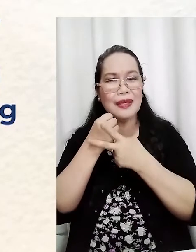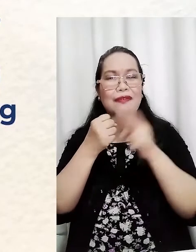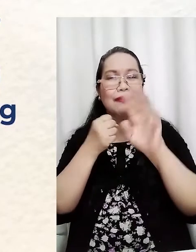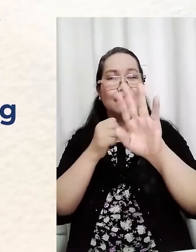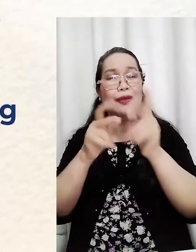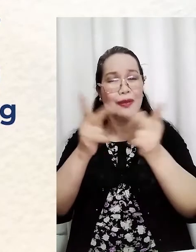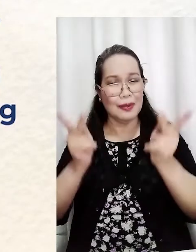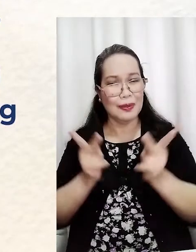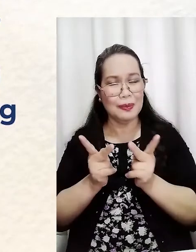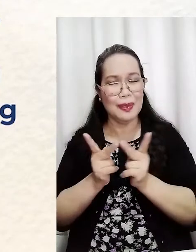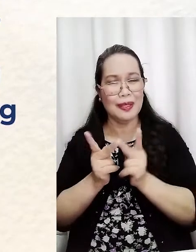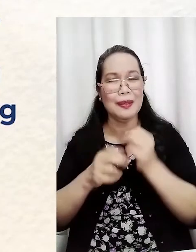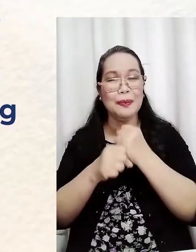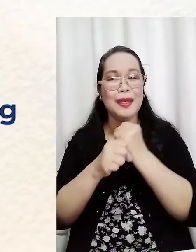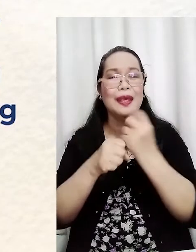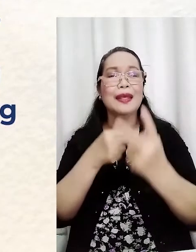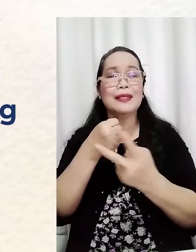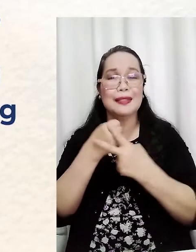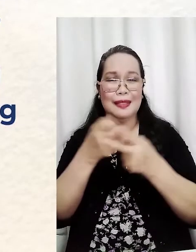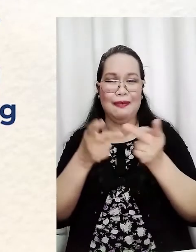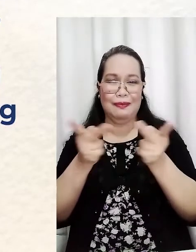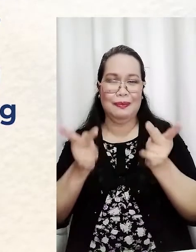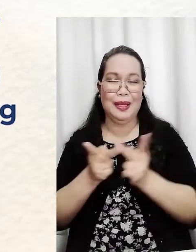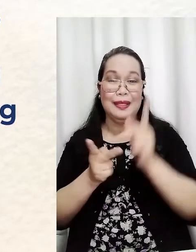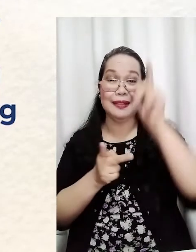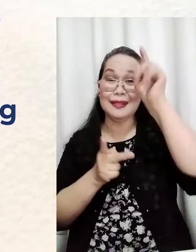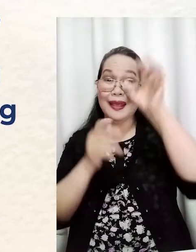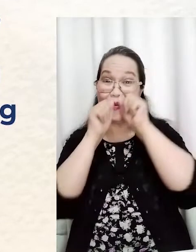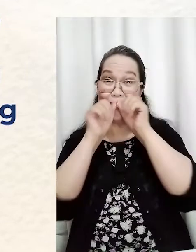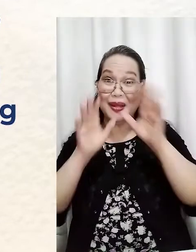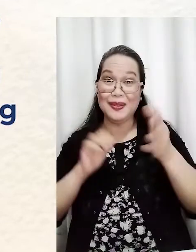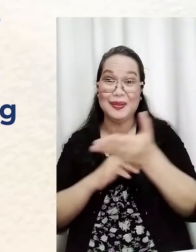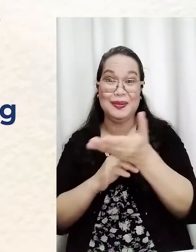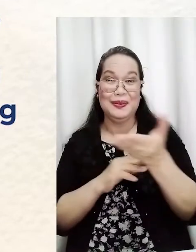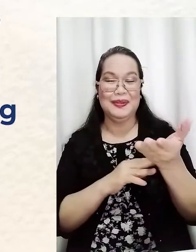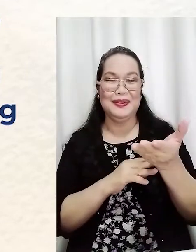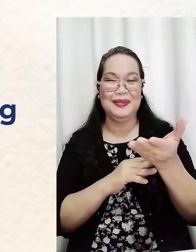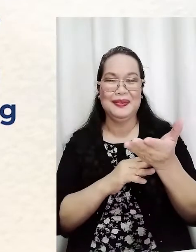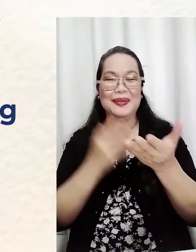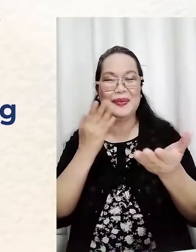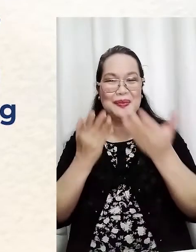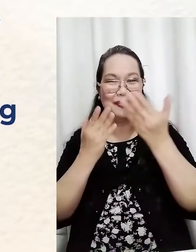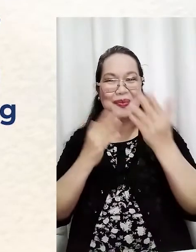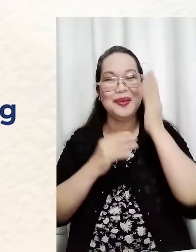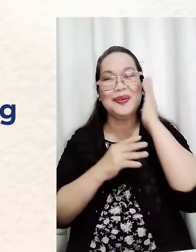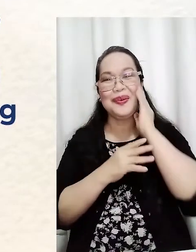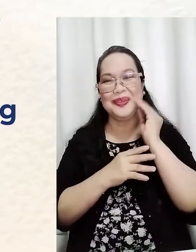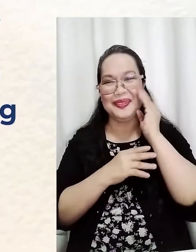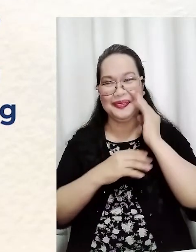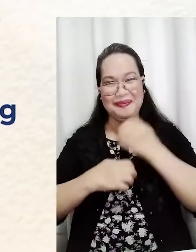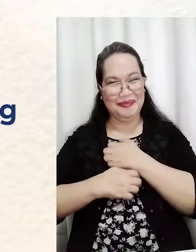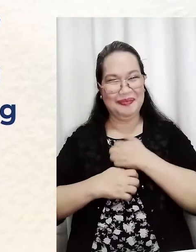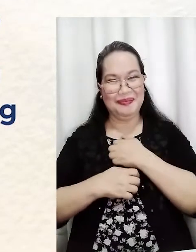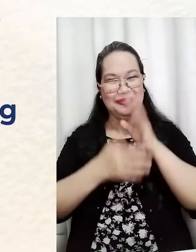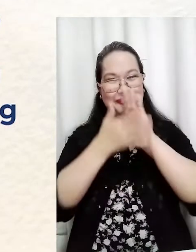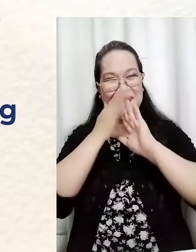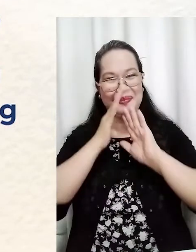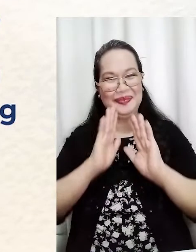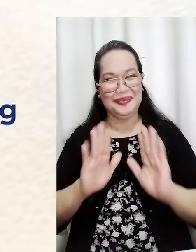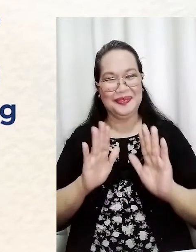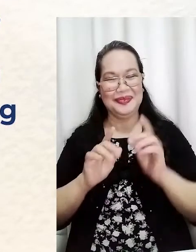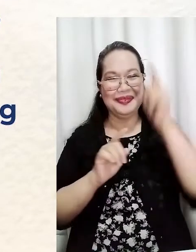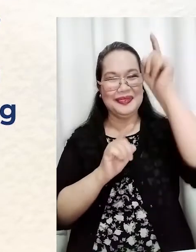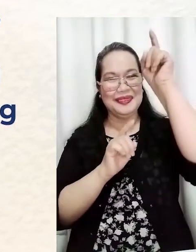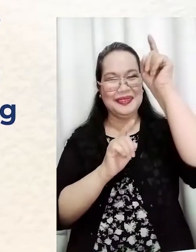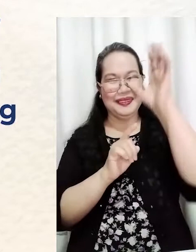place. God bless you. May you experience and enjoy the peace that God gives